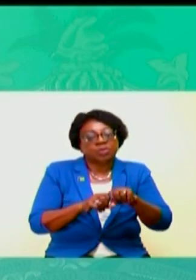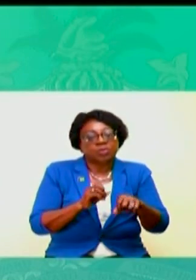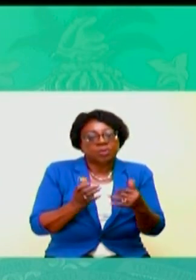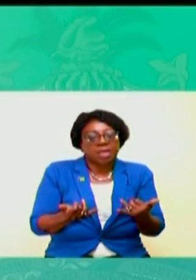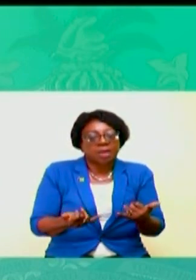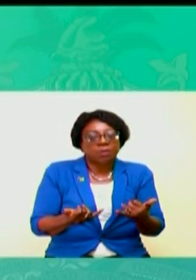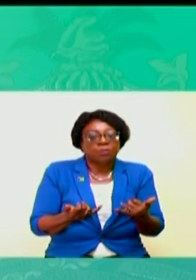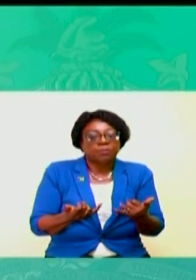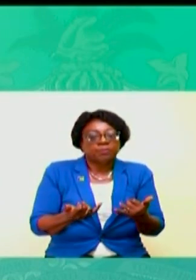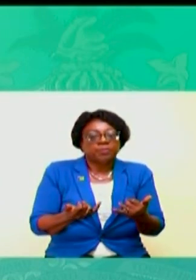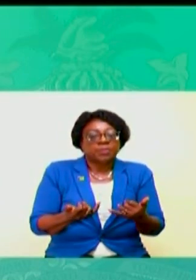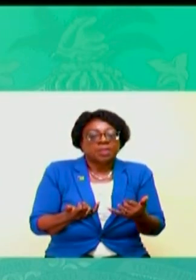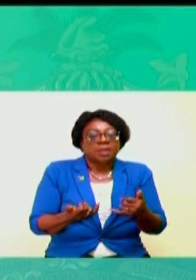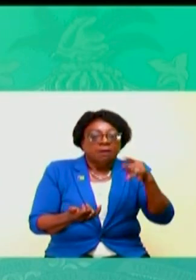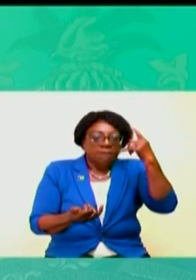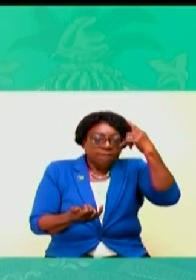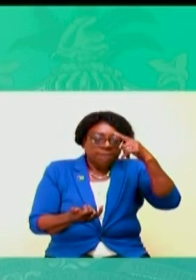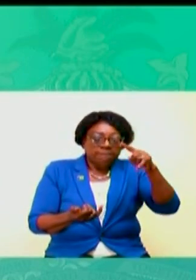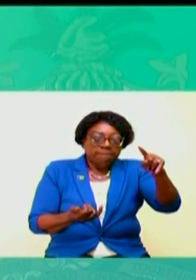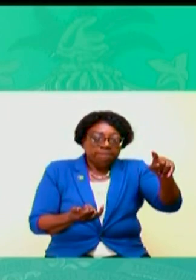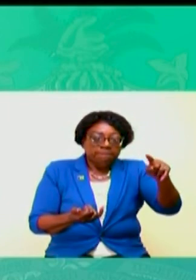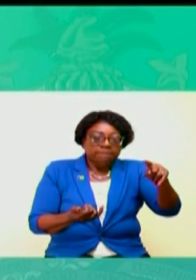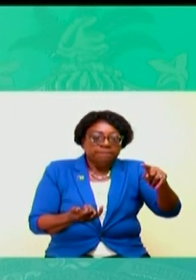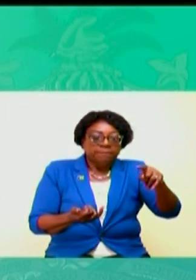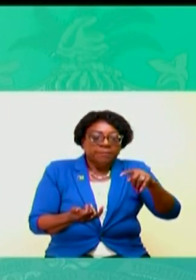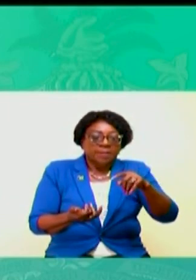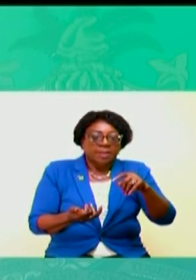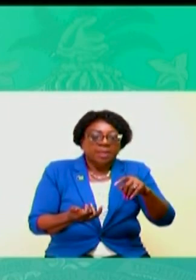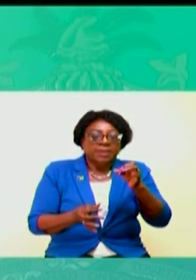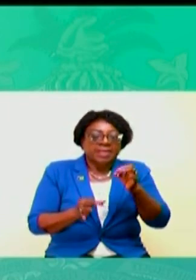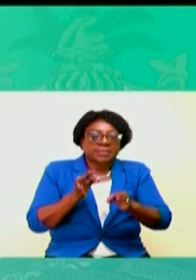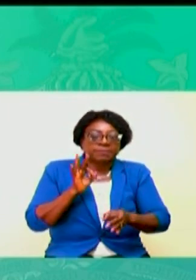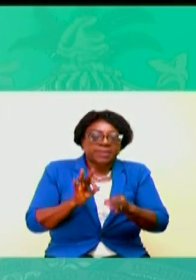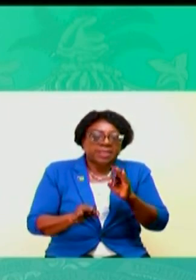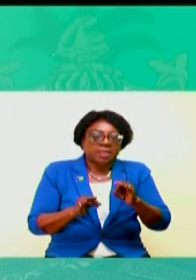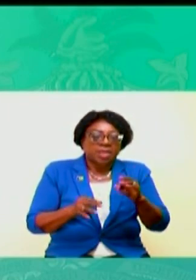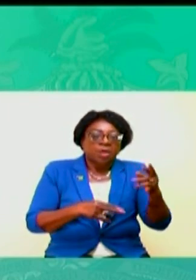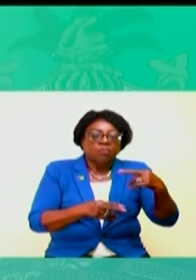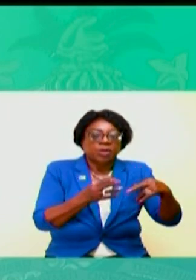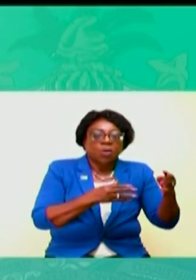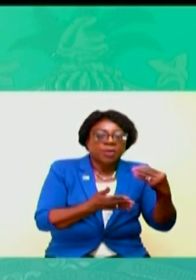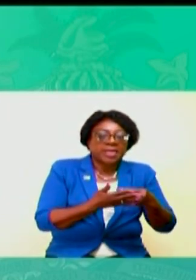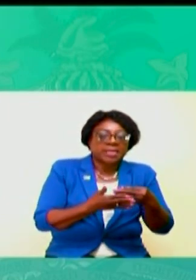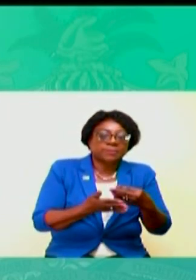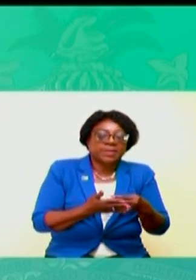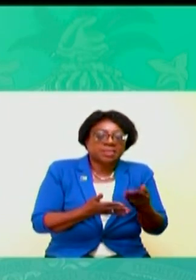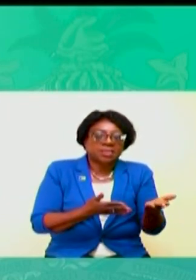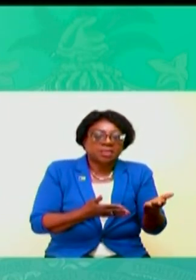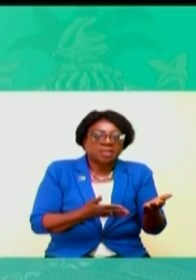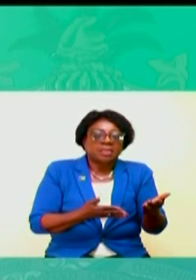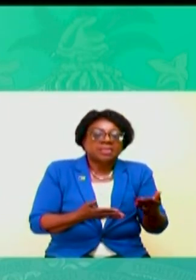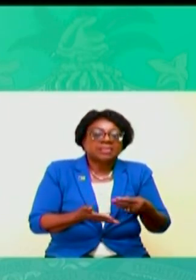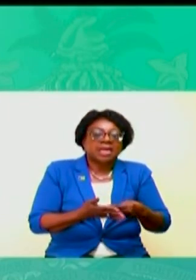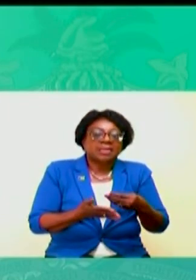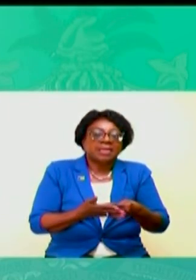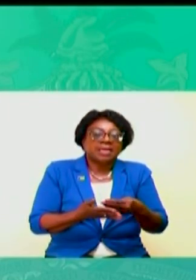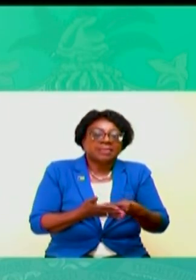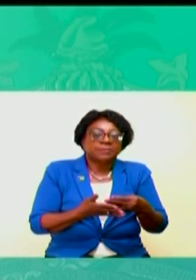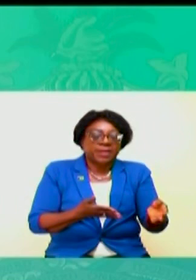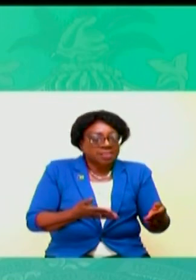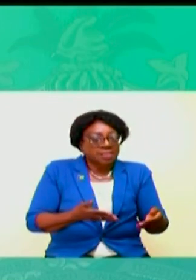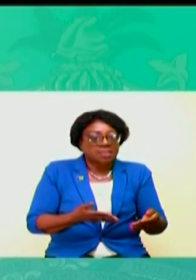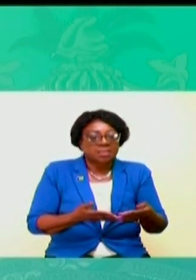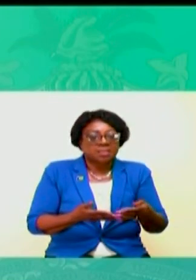terms. For instance, recurrent expenditure. Those are the expenses such as salaries